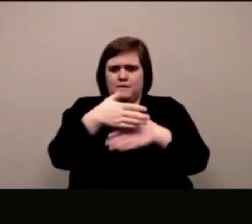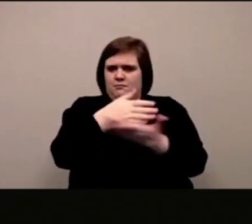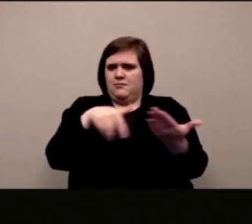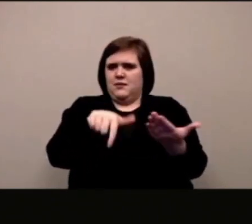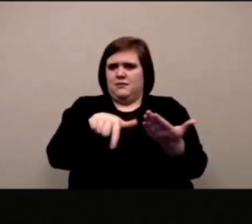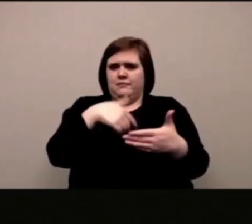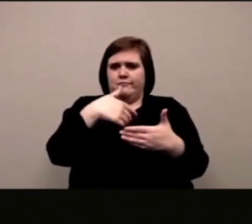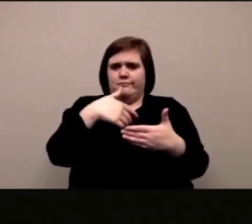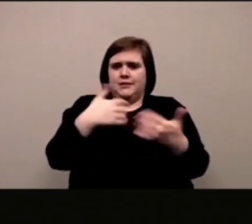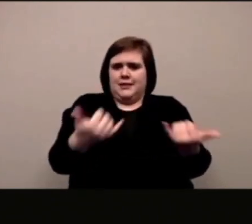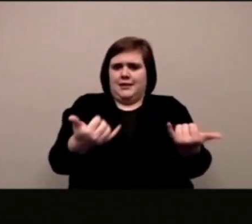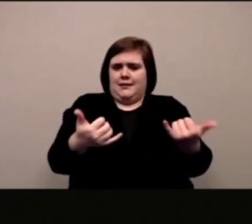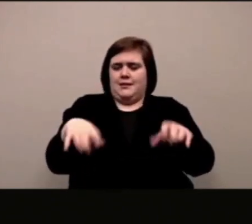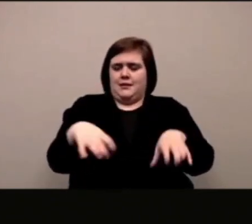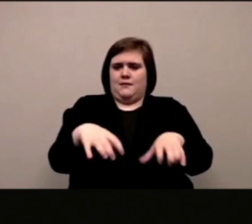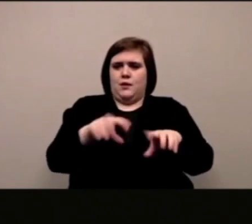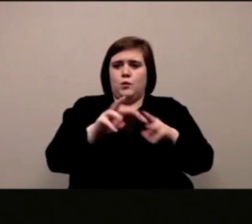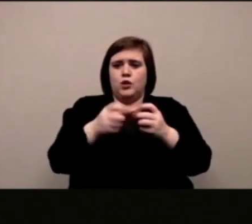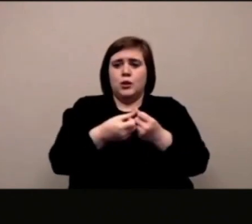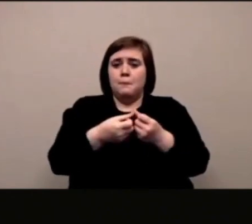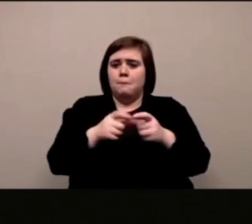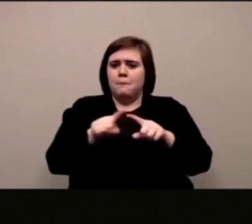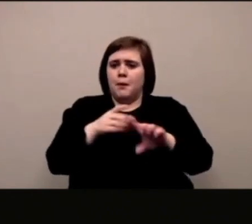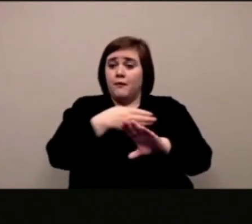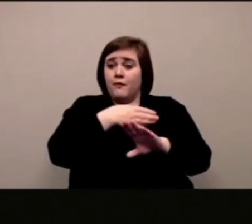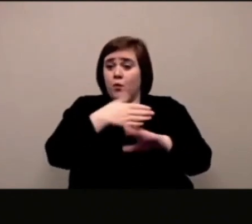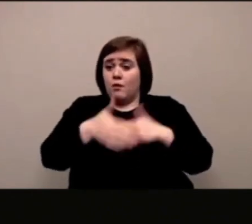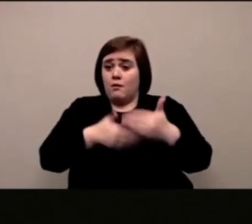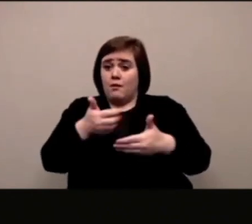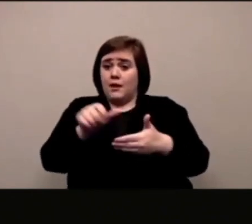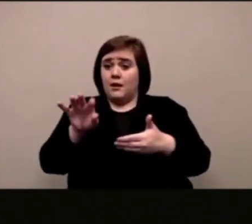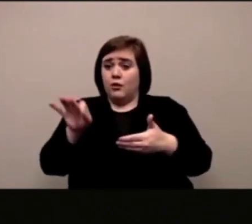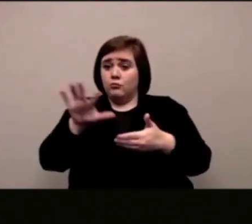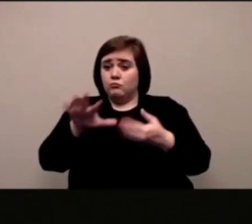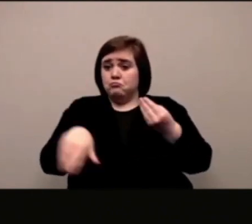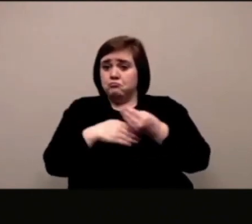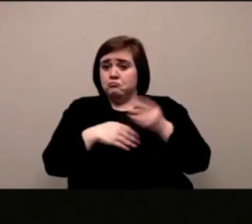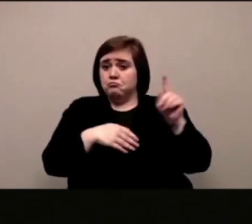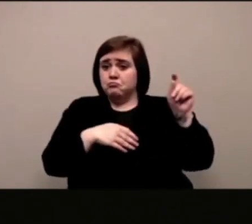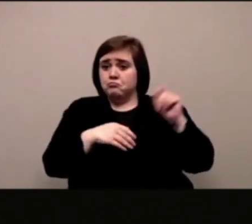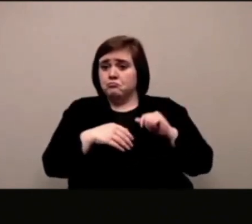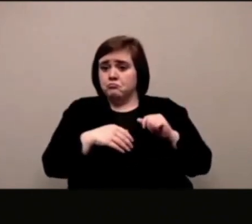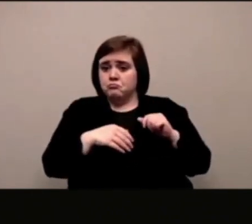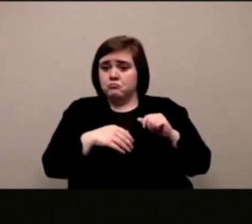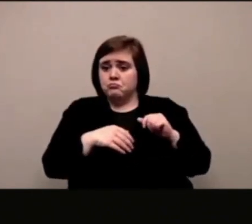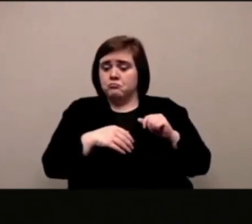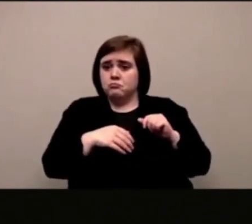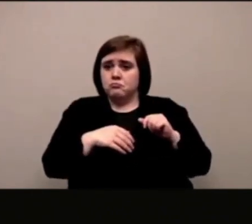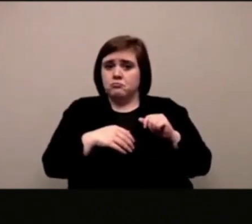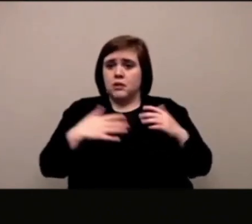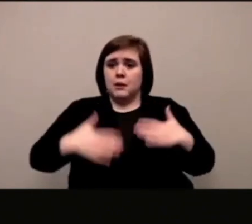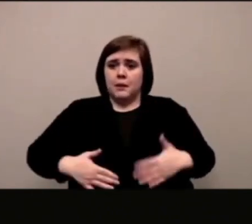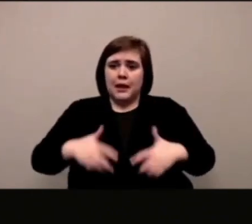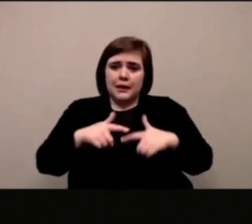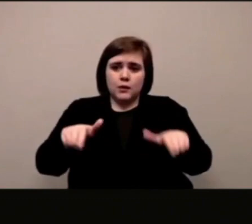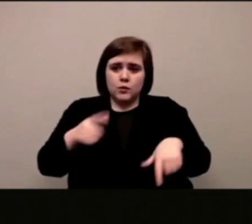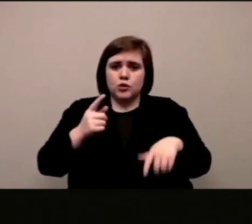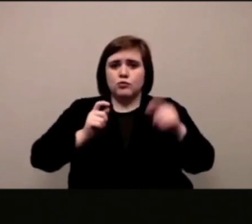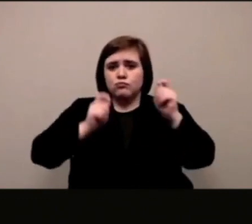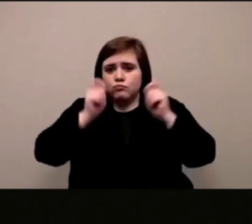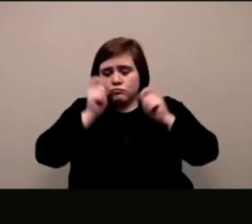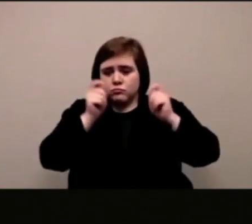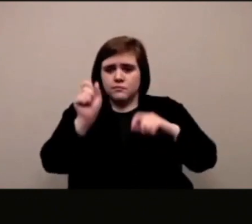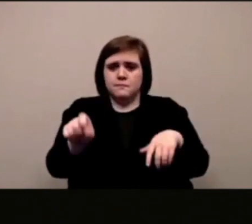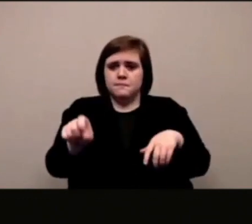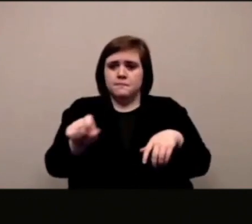workshop. But before we move on, is there anything anyone else would like to share? Yes. Other ways, so we have body language and facial expressions.